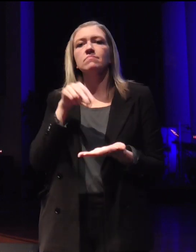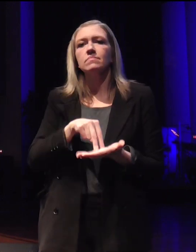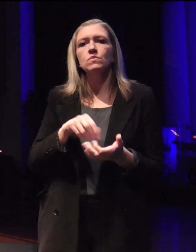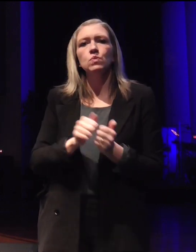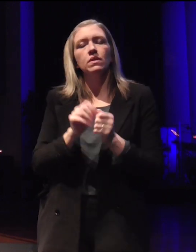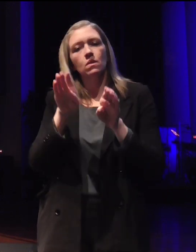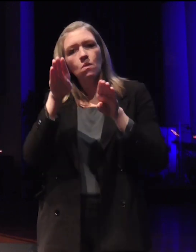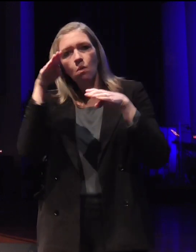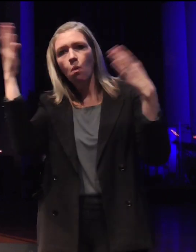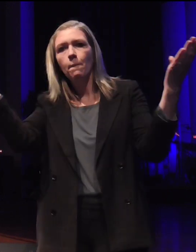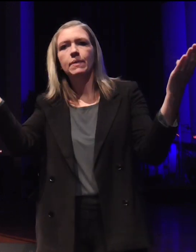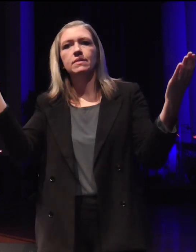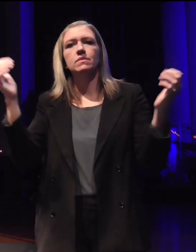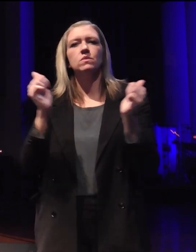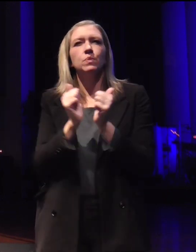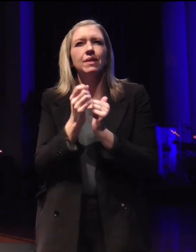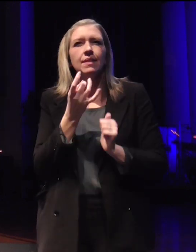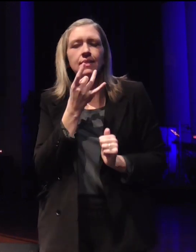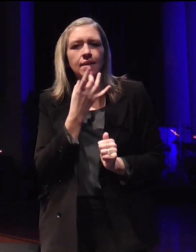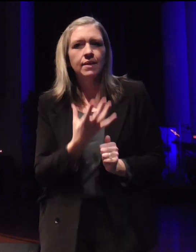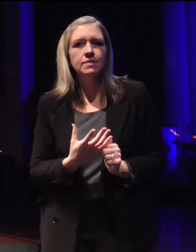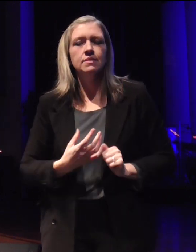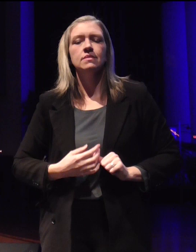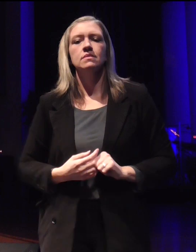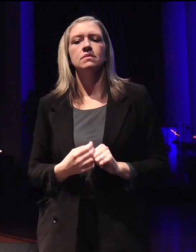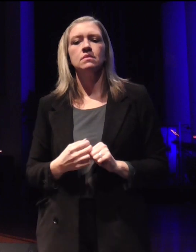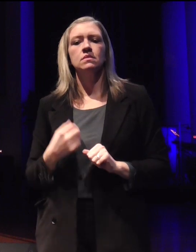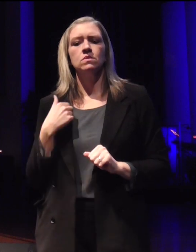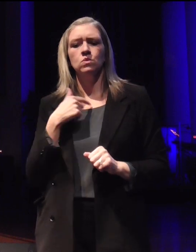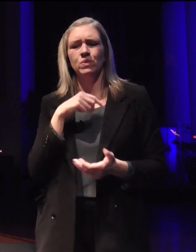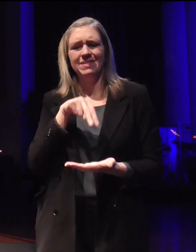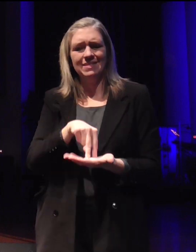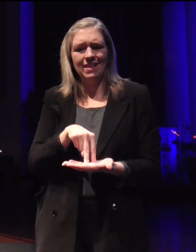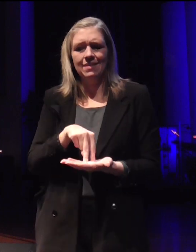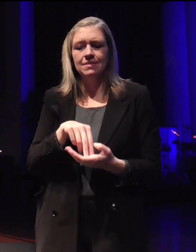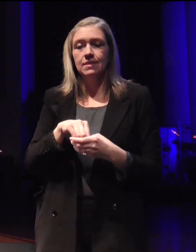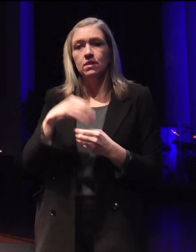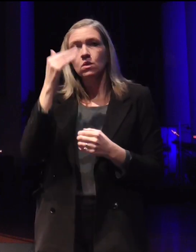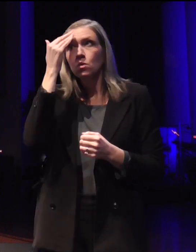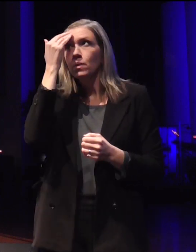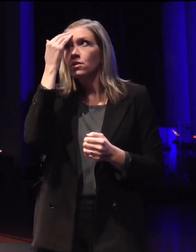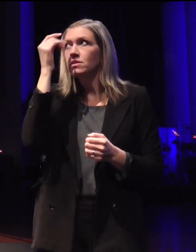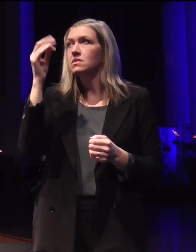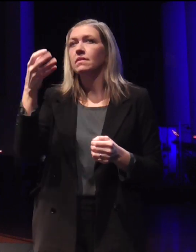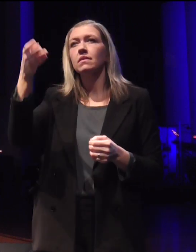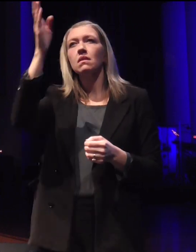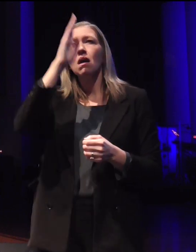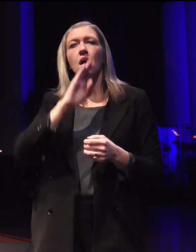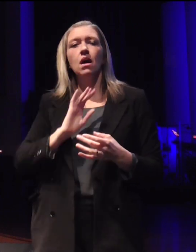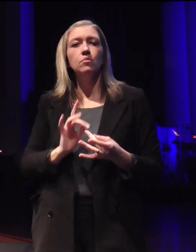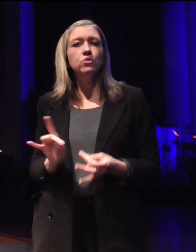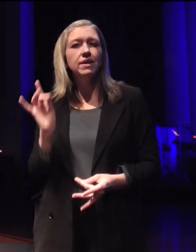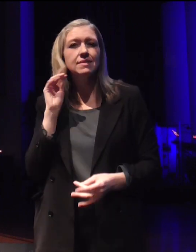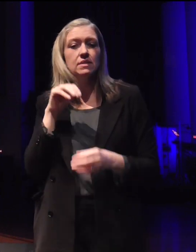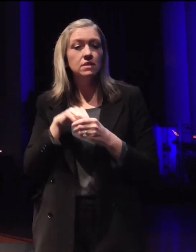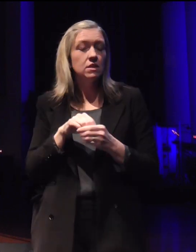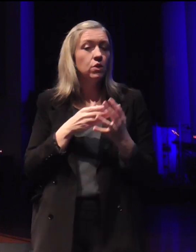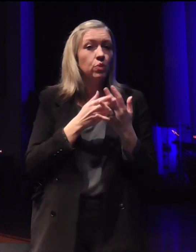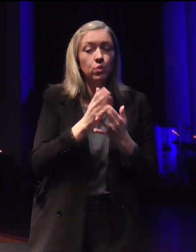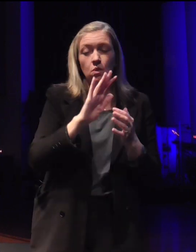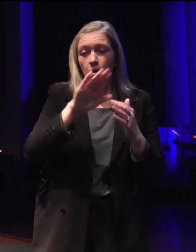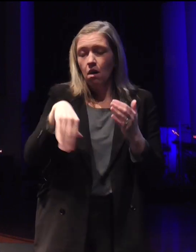and in light. We take a stand in the awareness of the God presence in and through all things and all